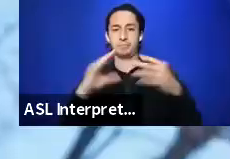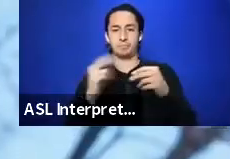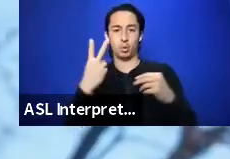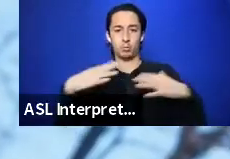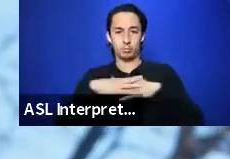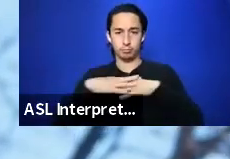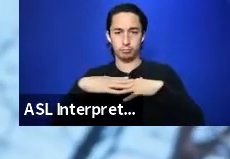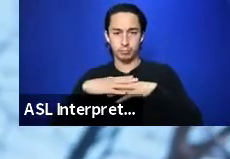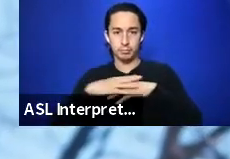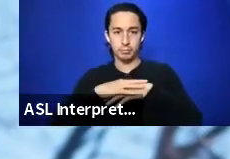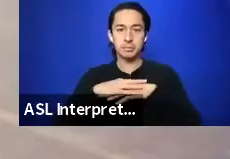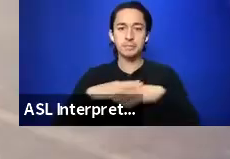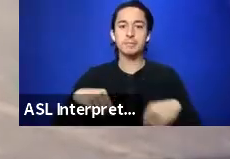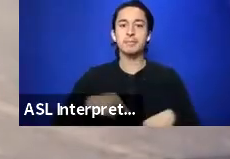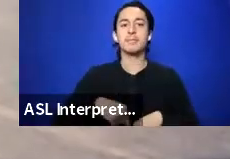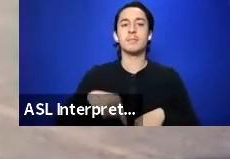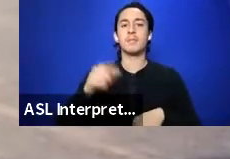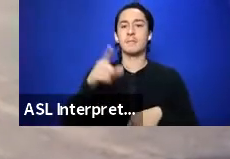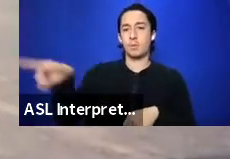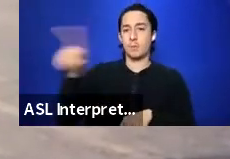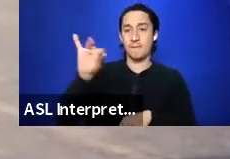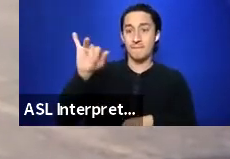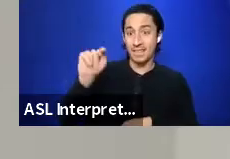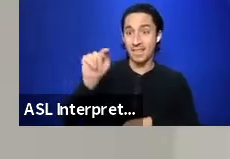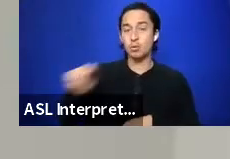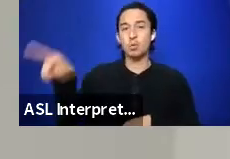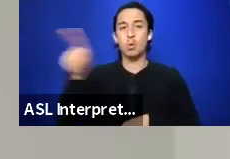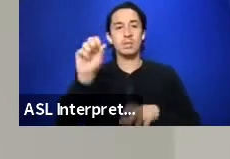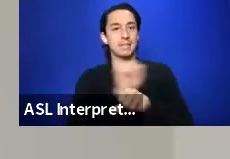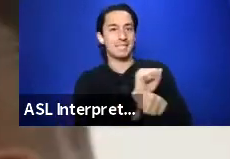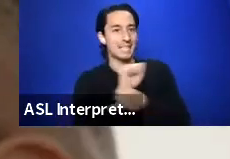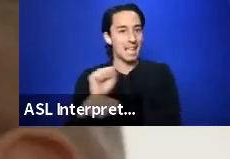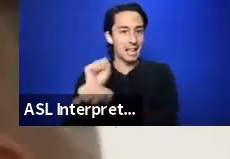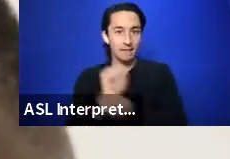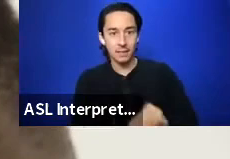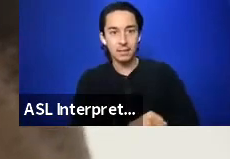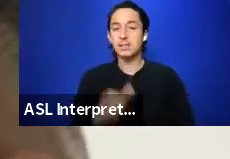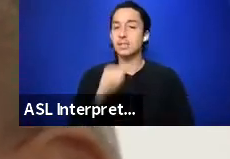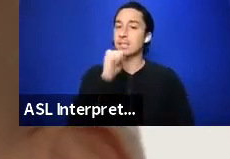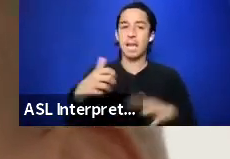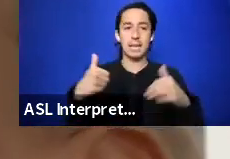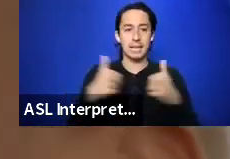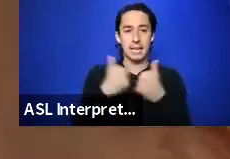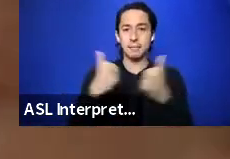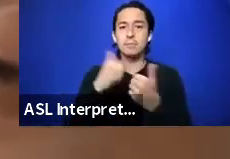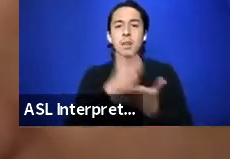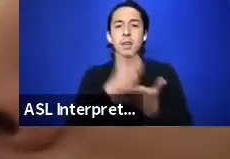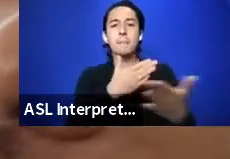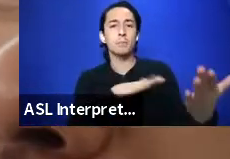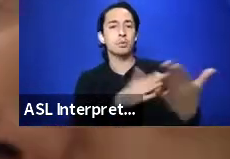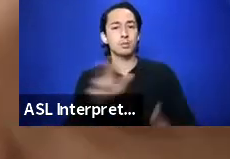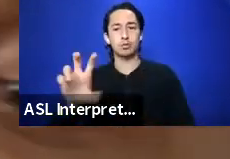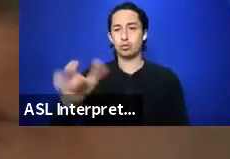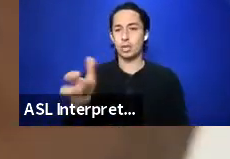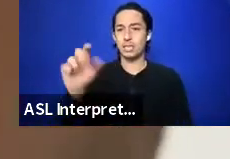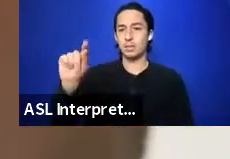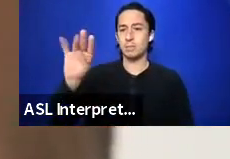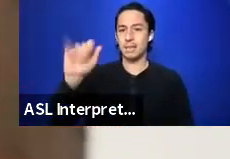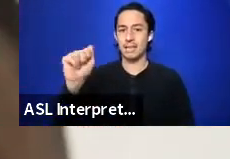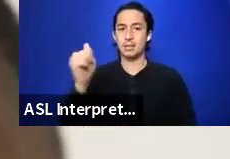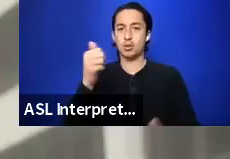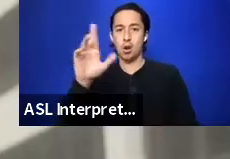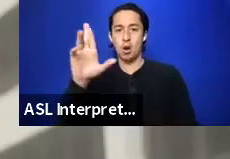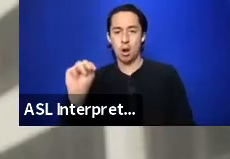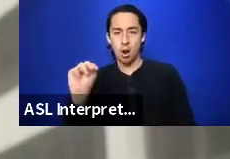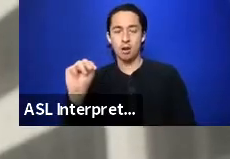state from those who benefit to those who've been enslaved this is the game stopping the music to adjust Tamika's arms caro's